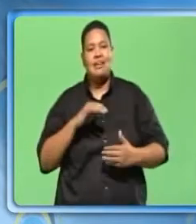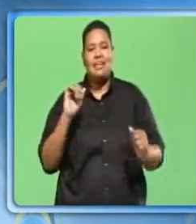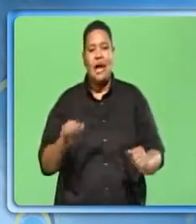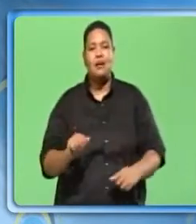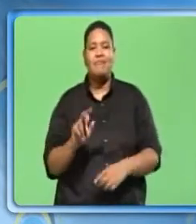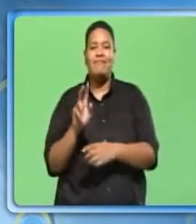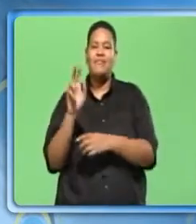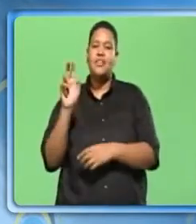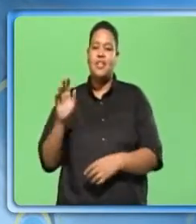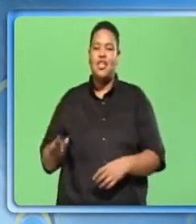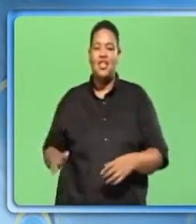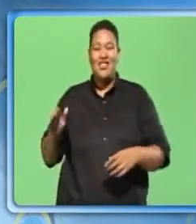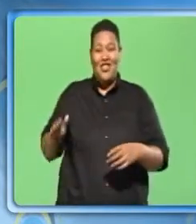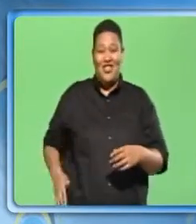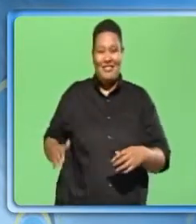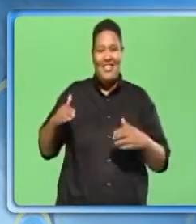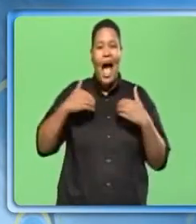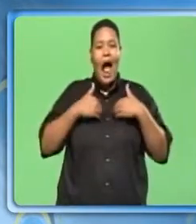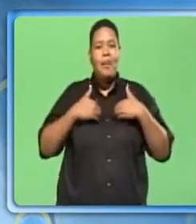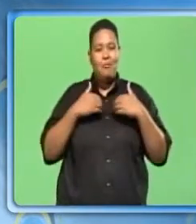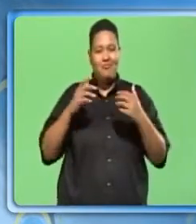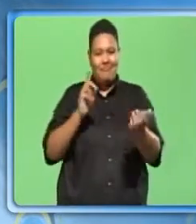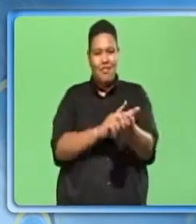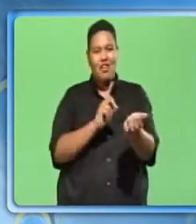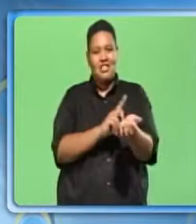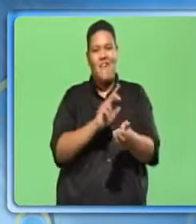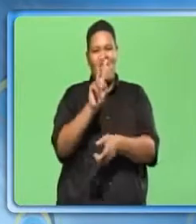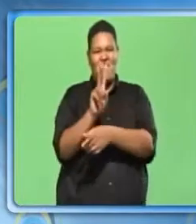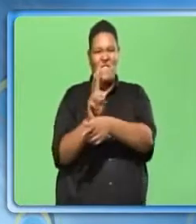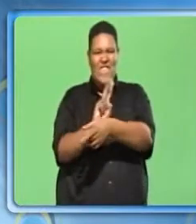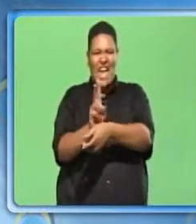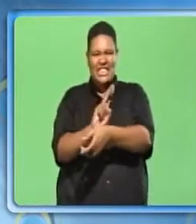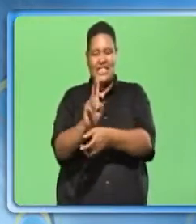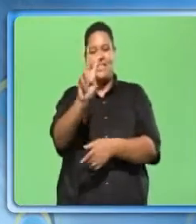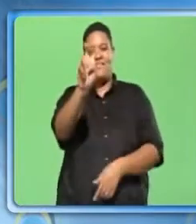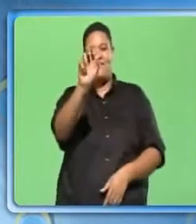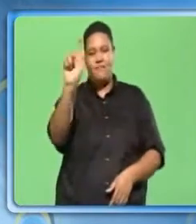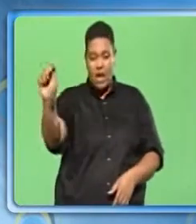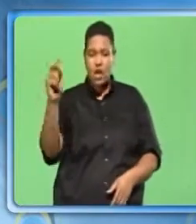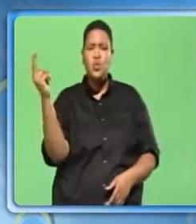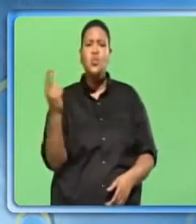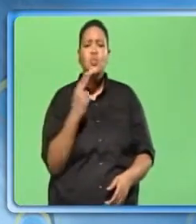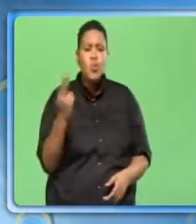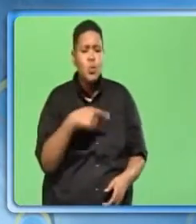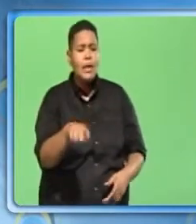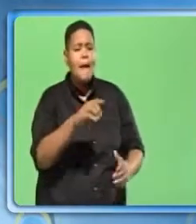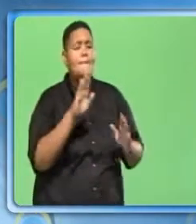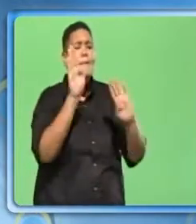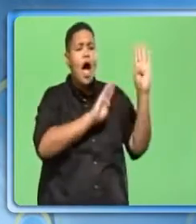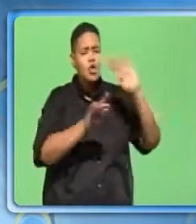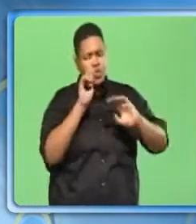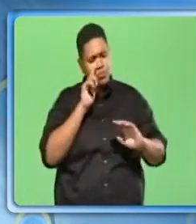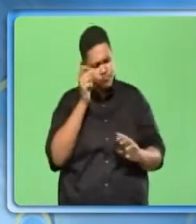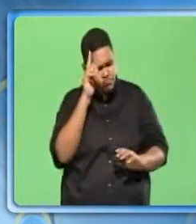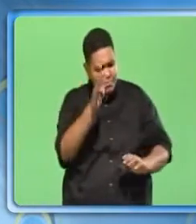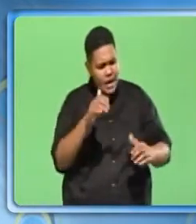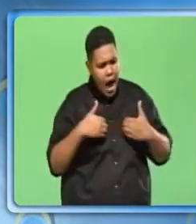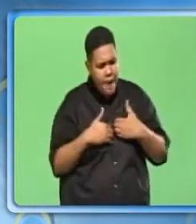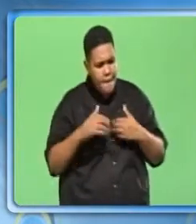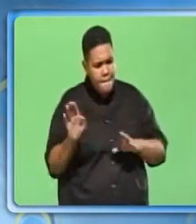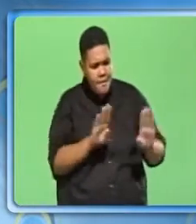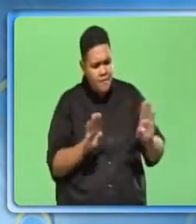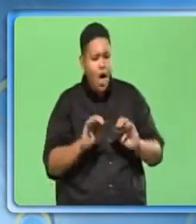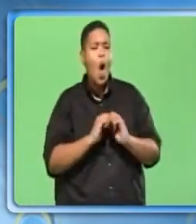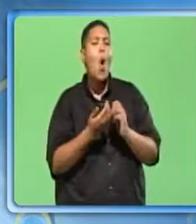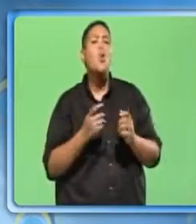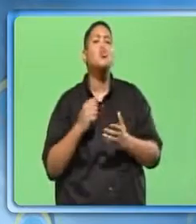Veterinarian. The veterinarian uses biology to interpret animal behavior and how to treat and